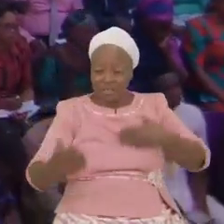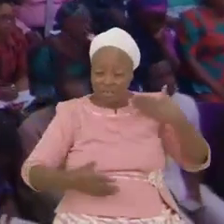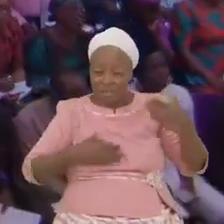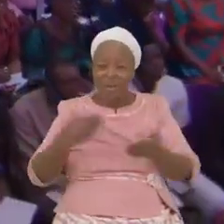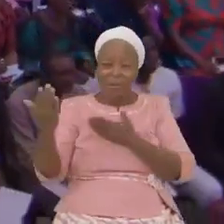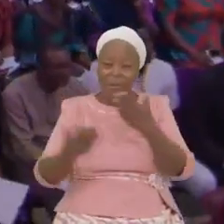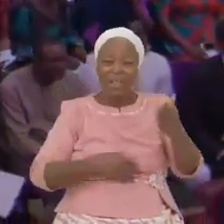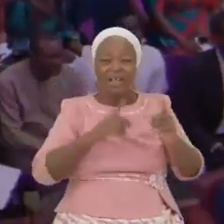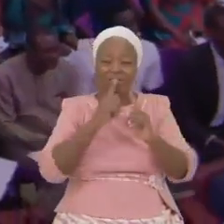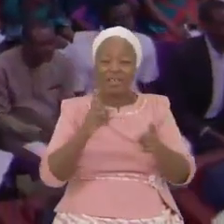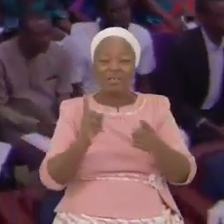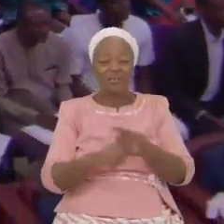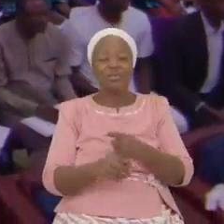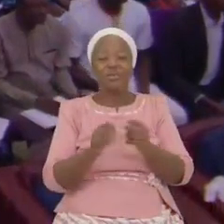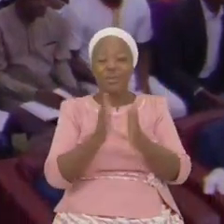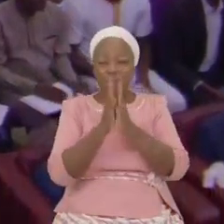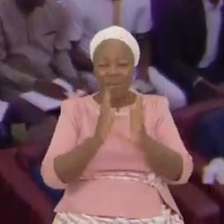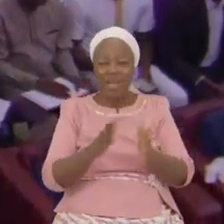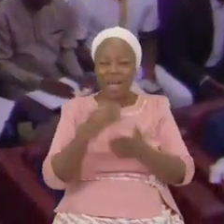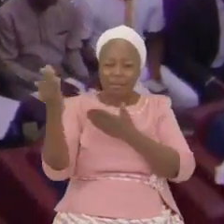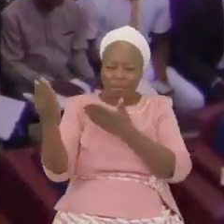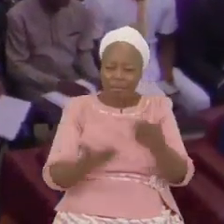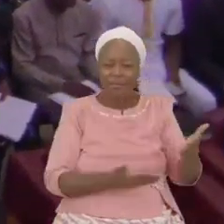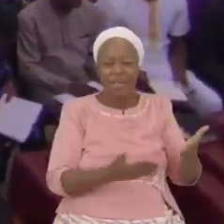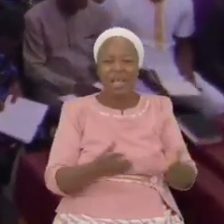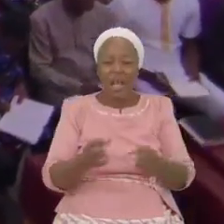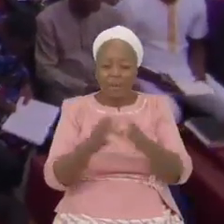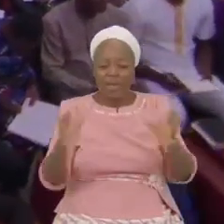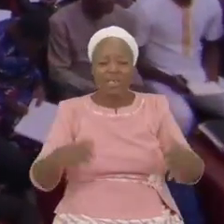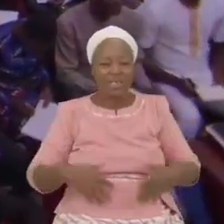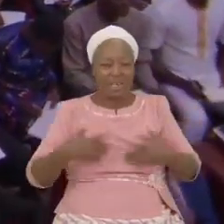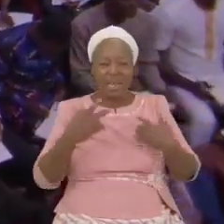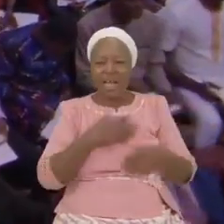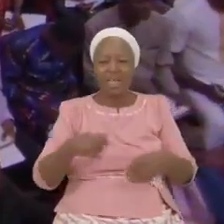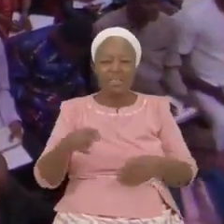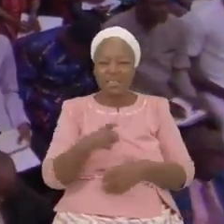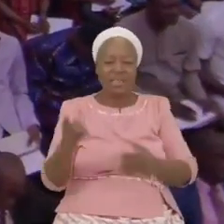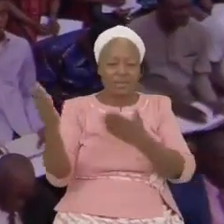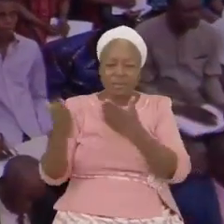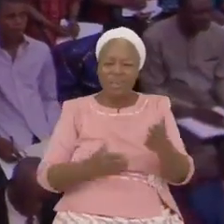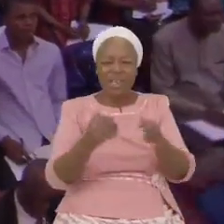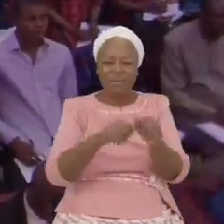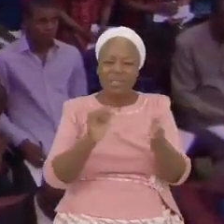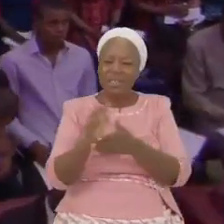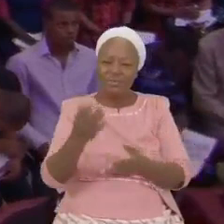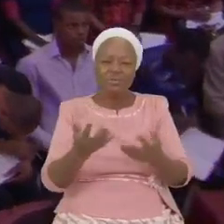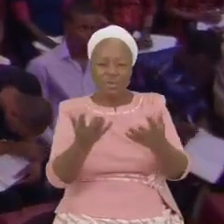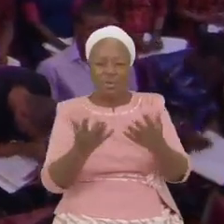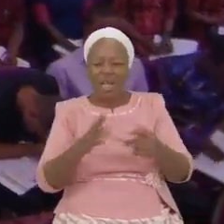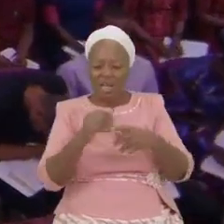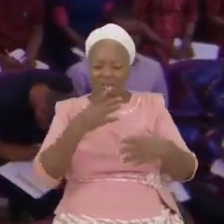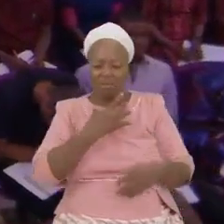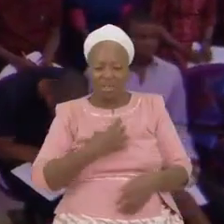to prayer. They bring abundant life. And they bring everything you wish, everything you desire. And